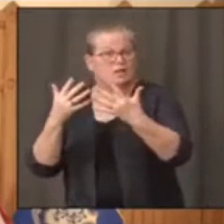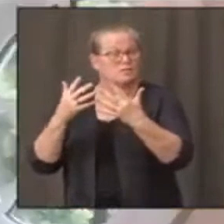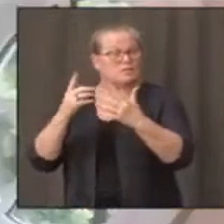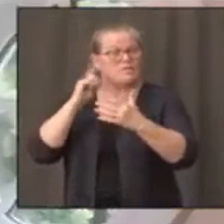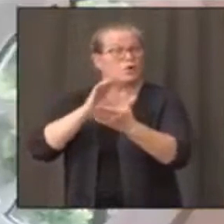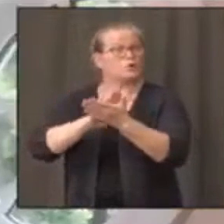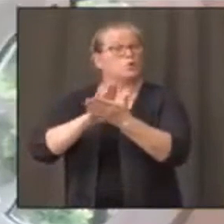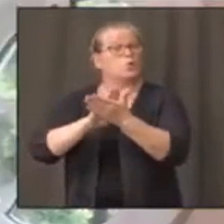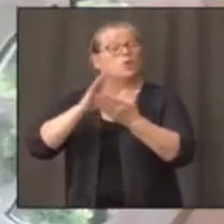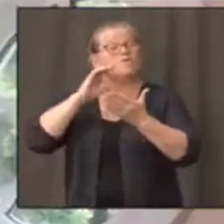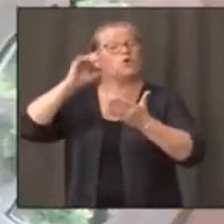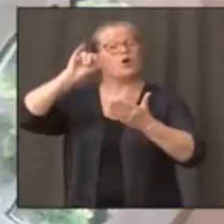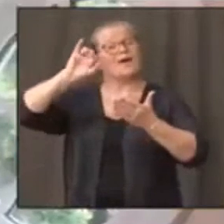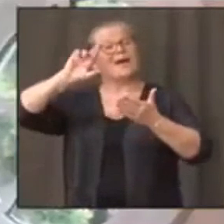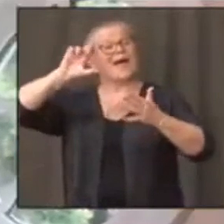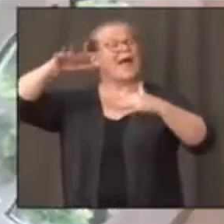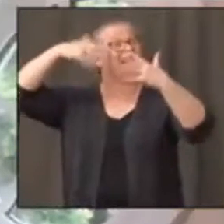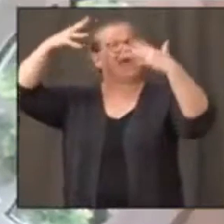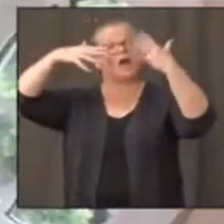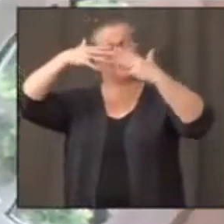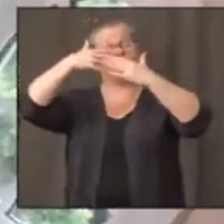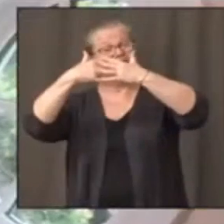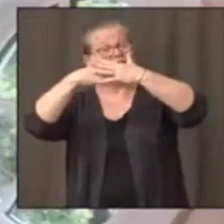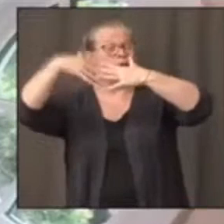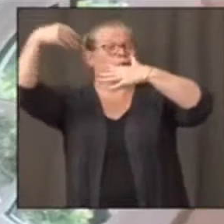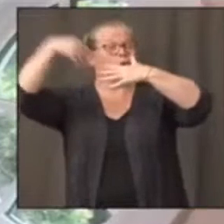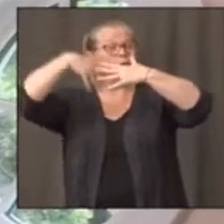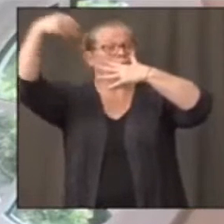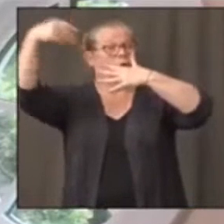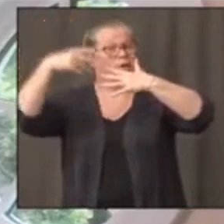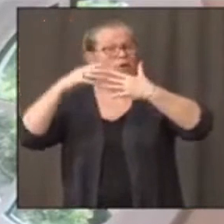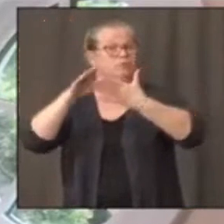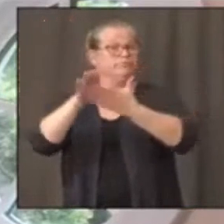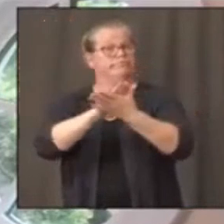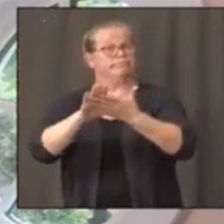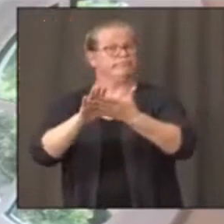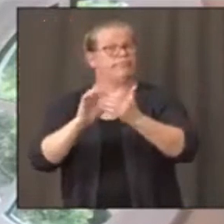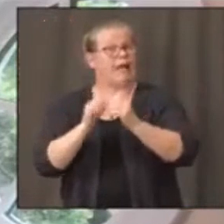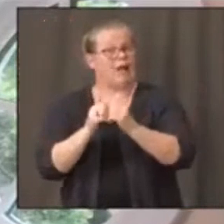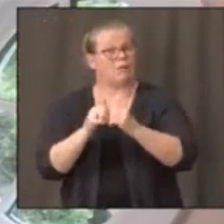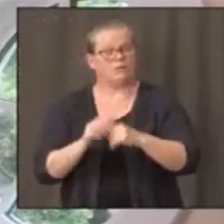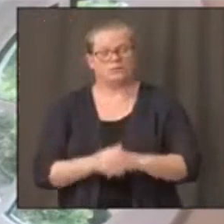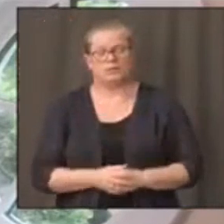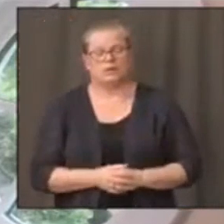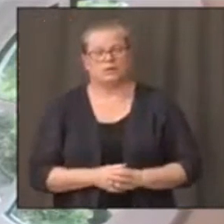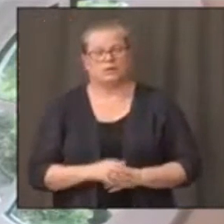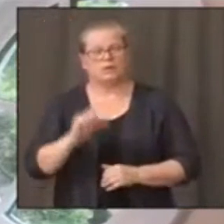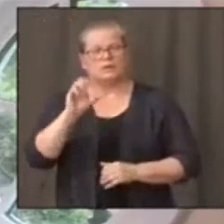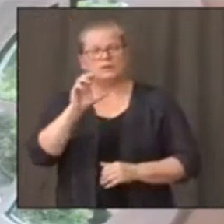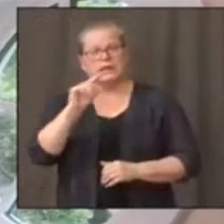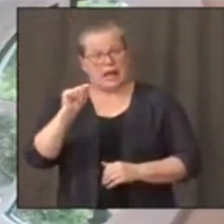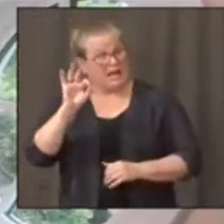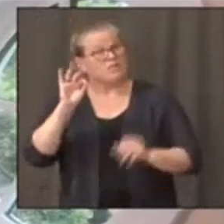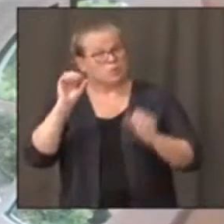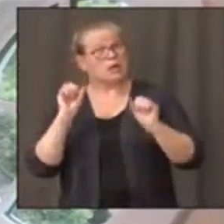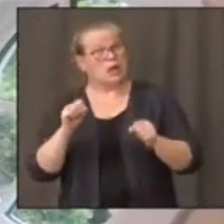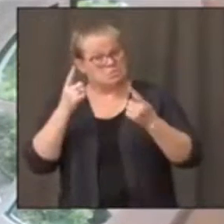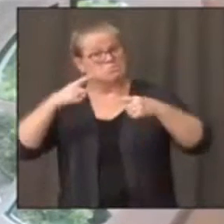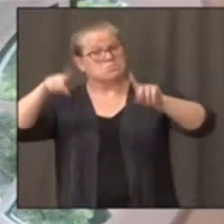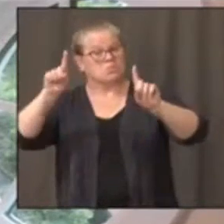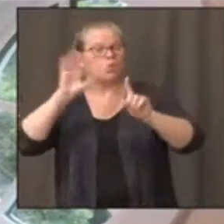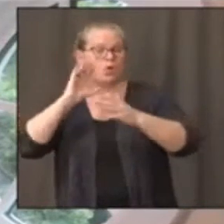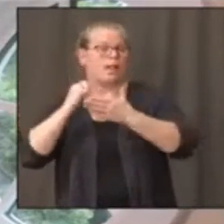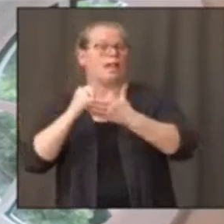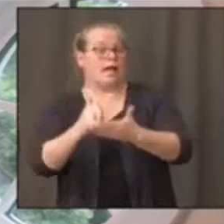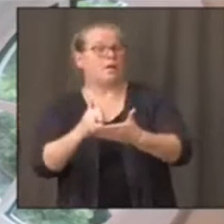look, I think that this is something that could be helpful and would be important if it can be achieved. I mean, the fact that kids are going to be wearing